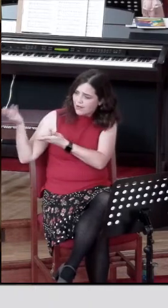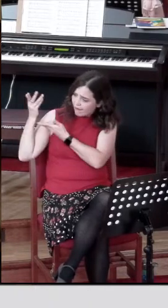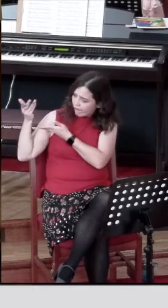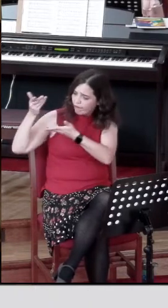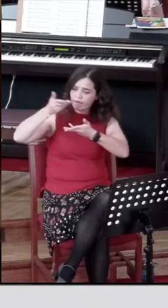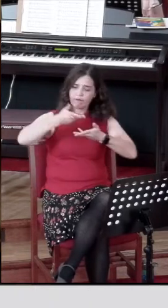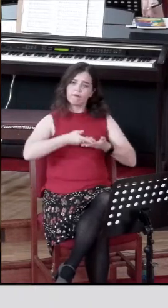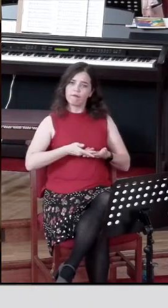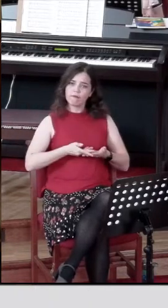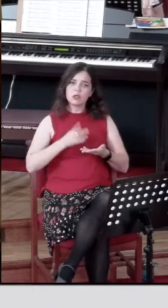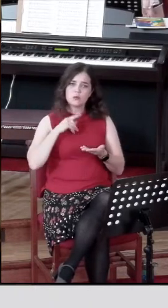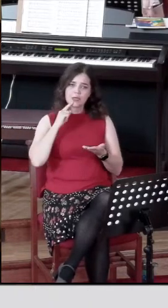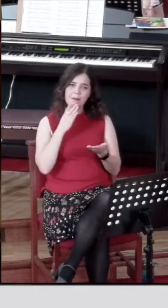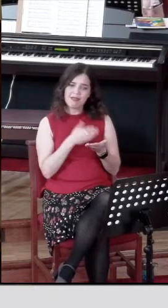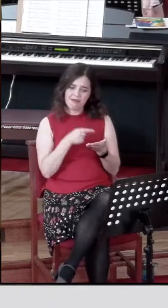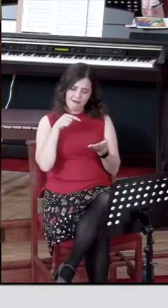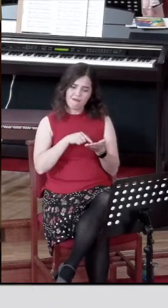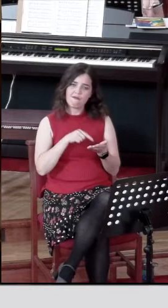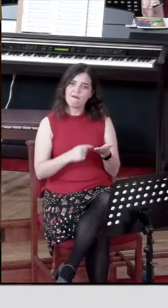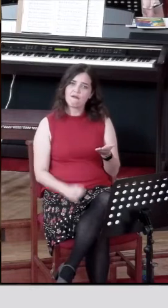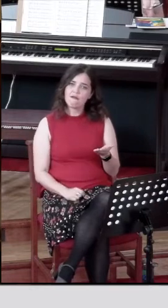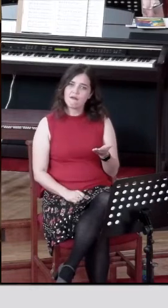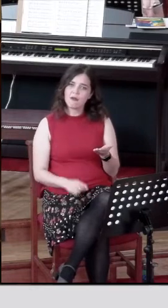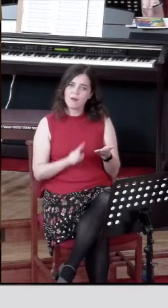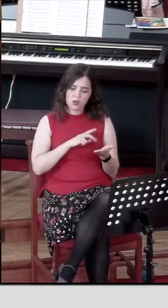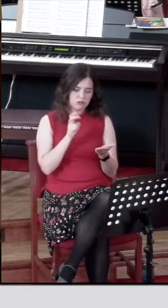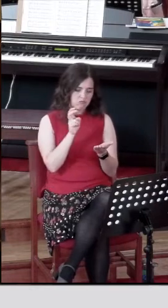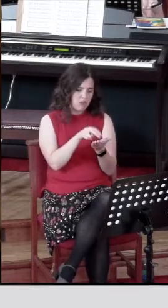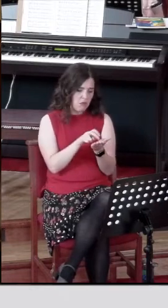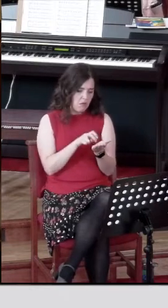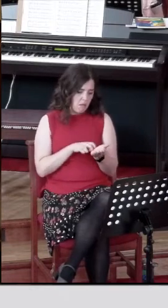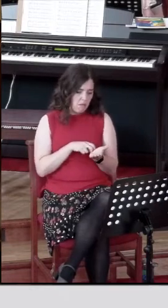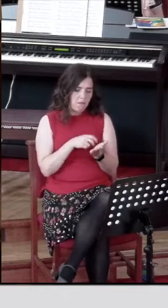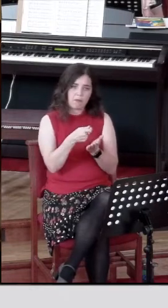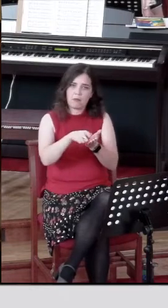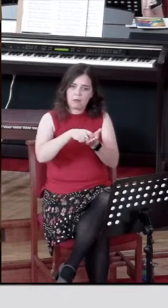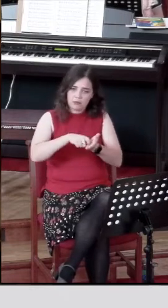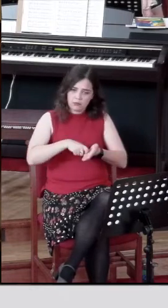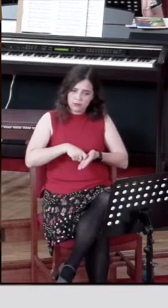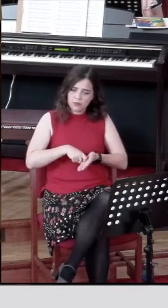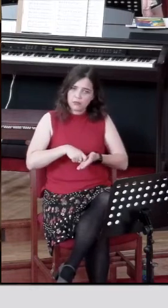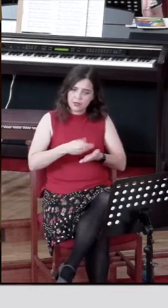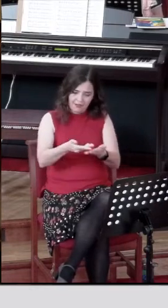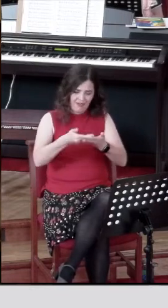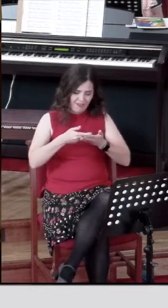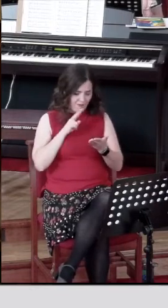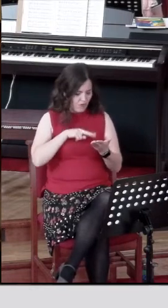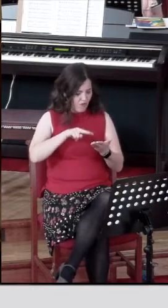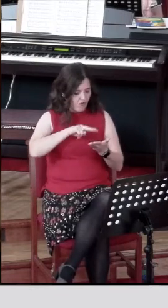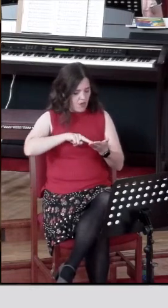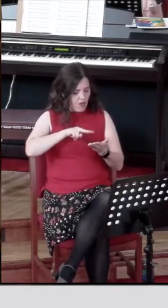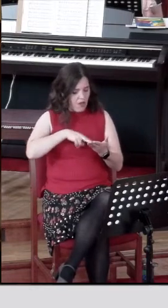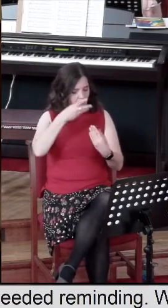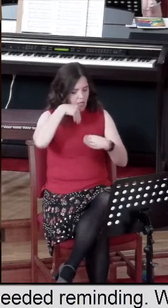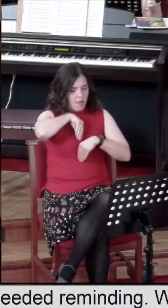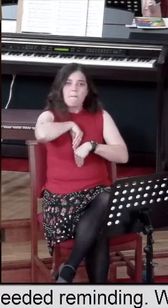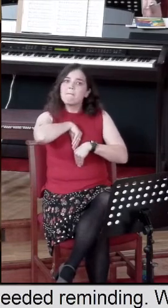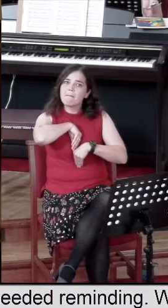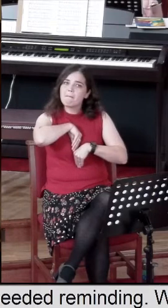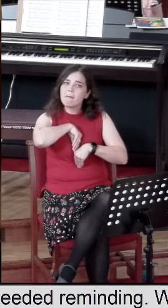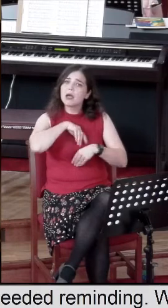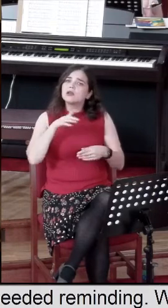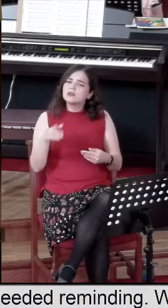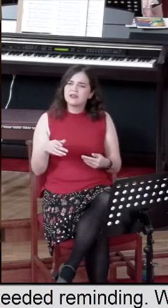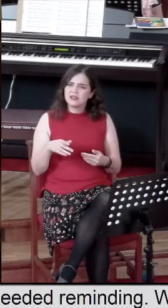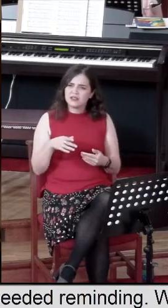that we believe those things because they're according to the scriptures. And it's so that things don't add up, it's